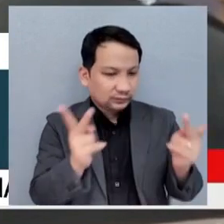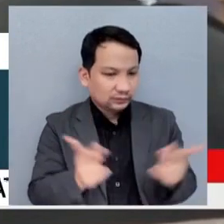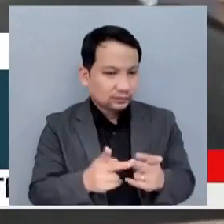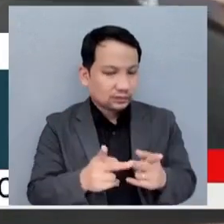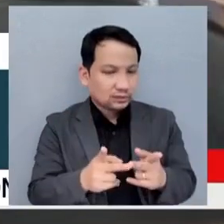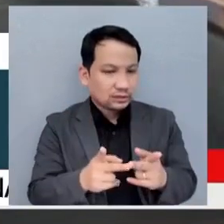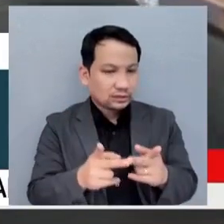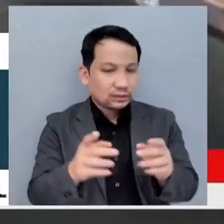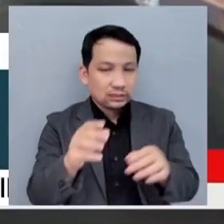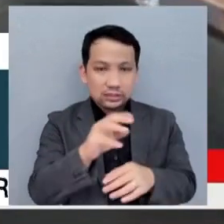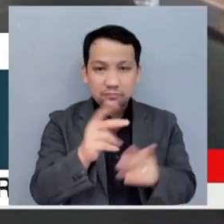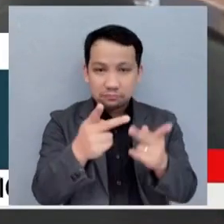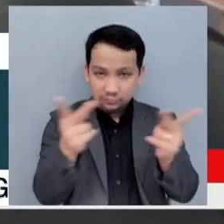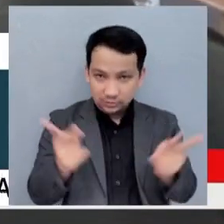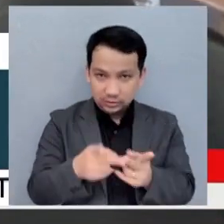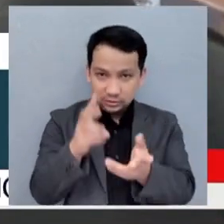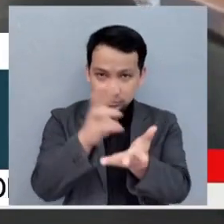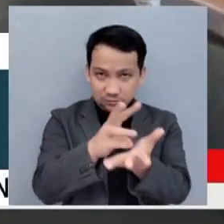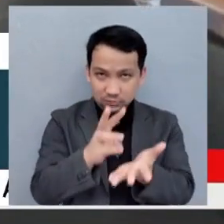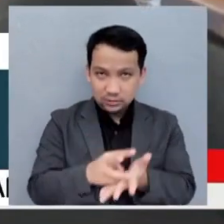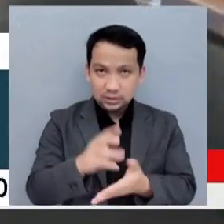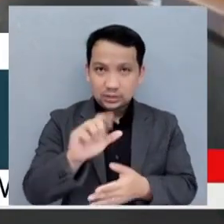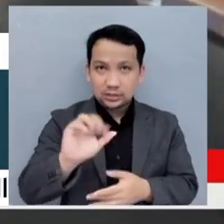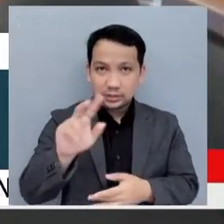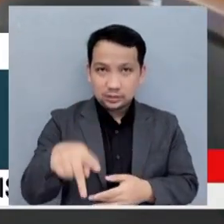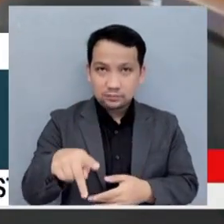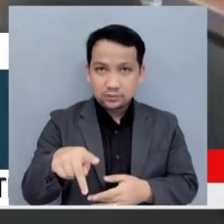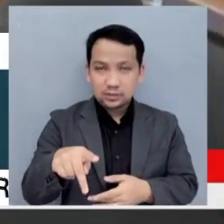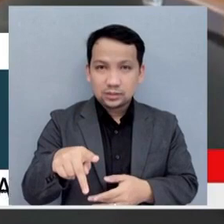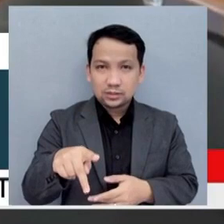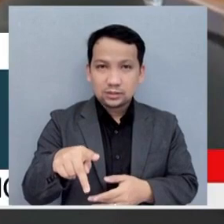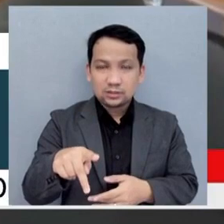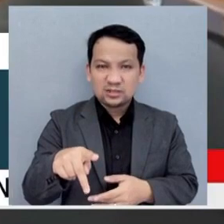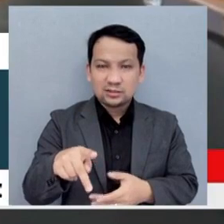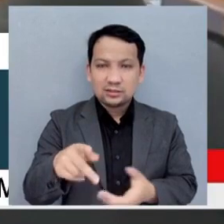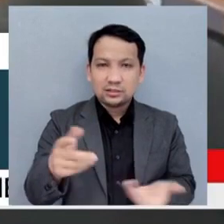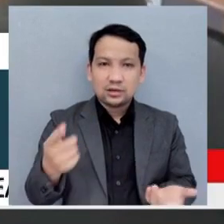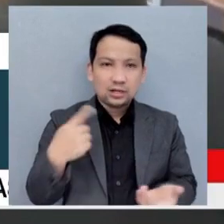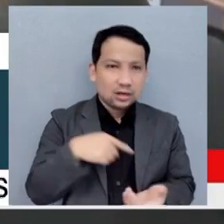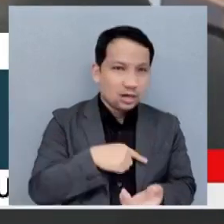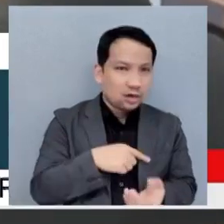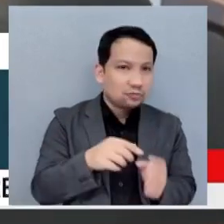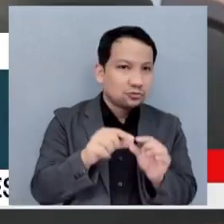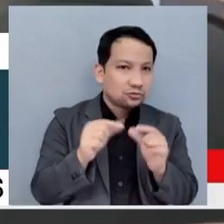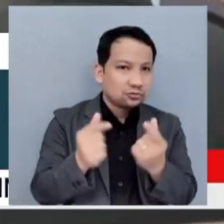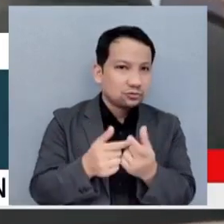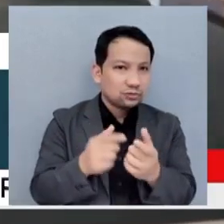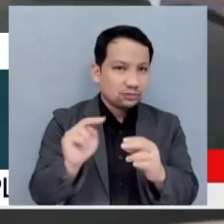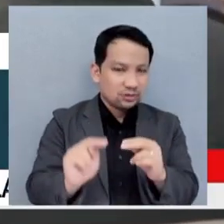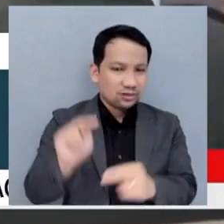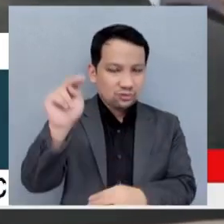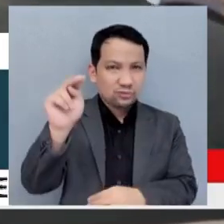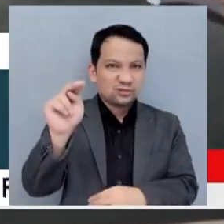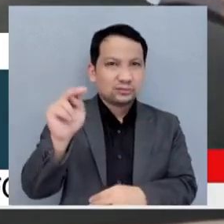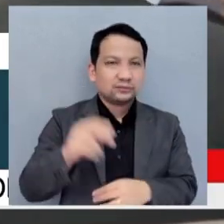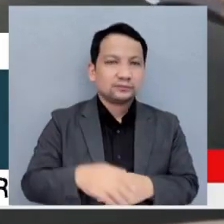of the armed forces strategy, our vulnerabilities is in the north.